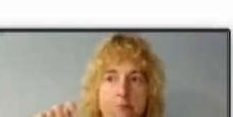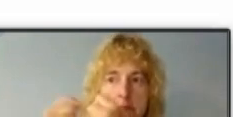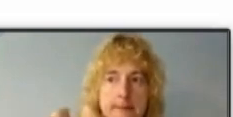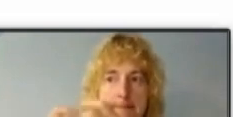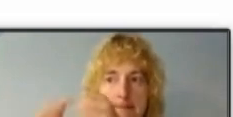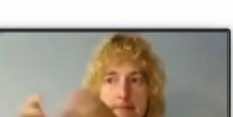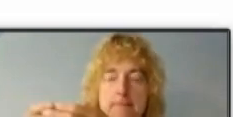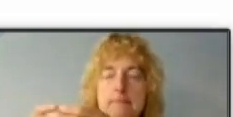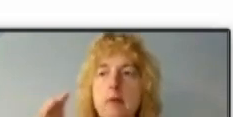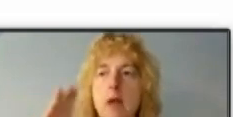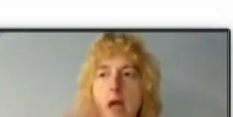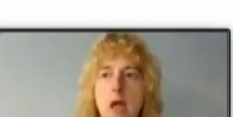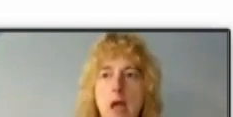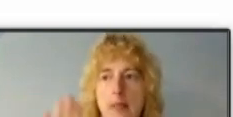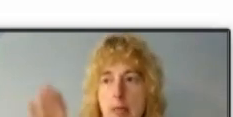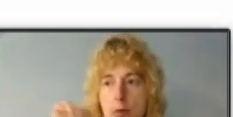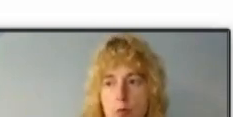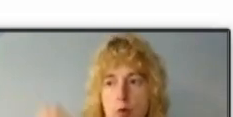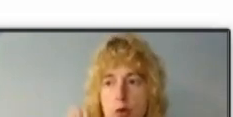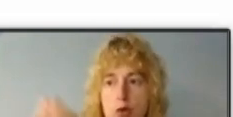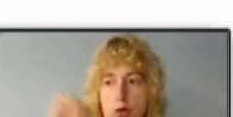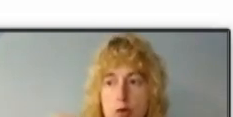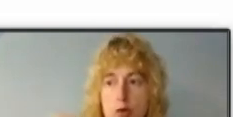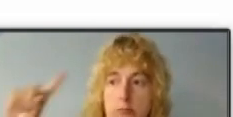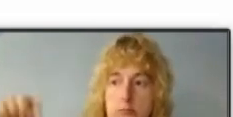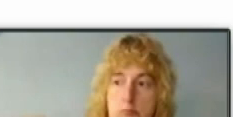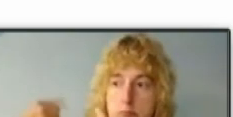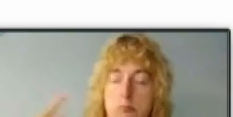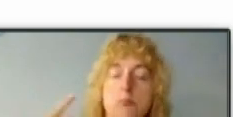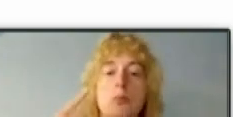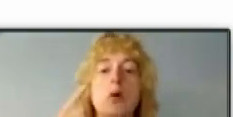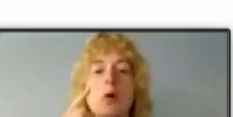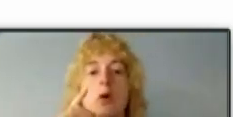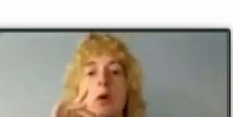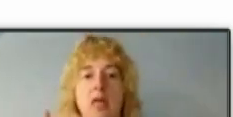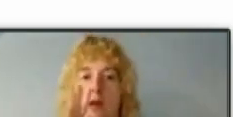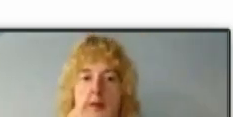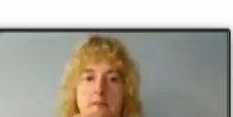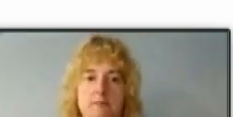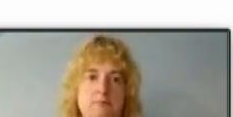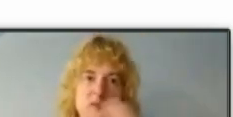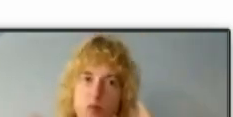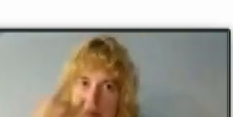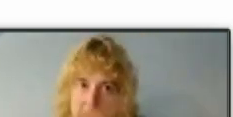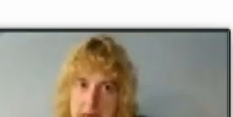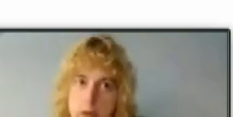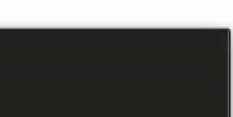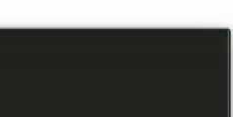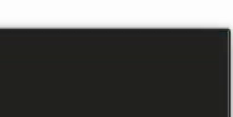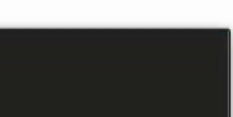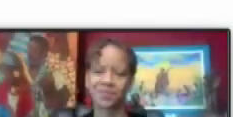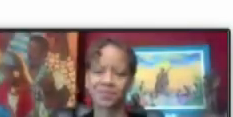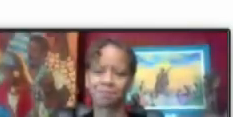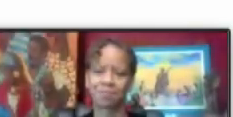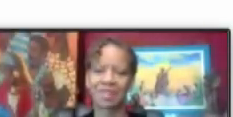on some of the work that's been talked about or that's going to be discussed today. So I'll leave it at that. Thank you.